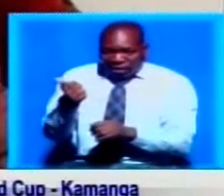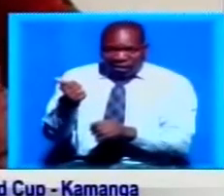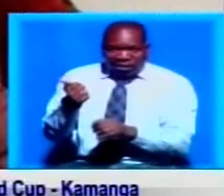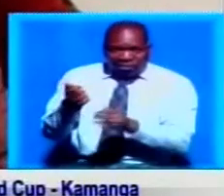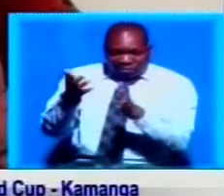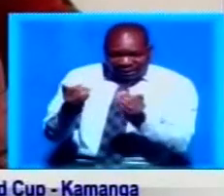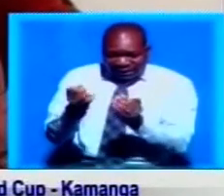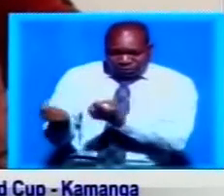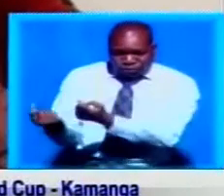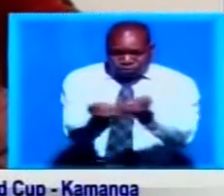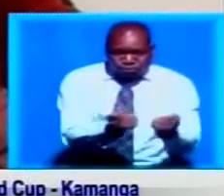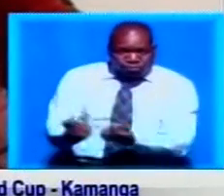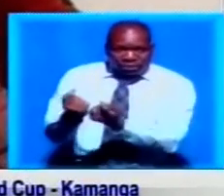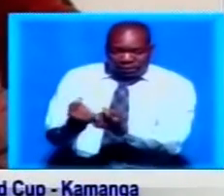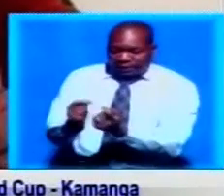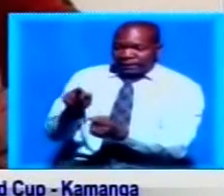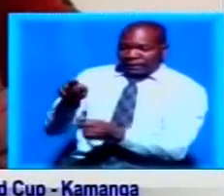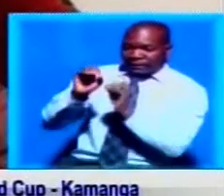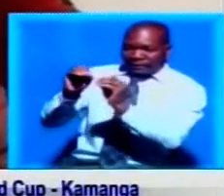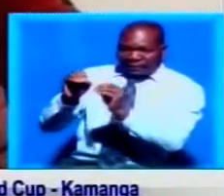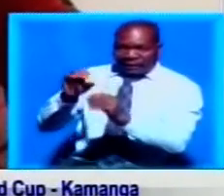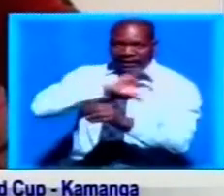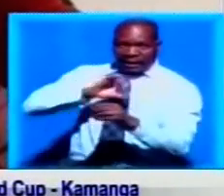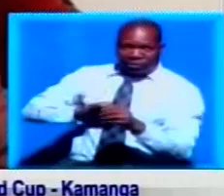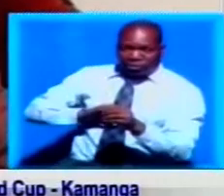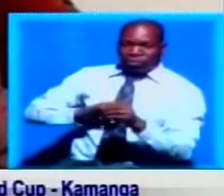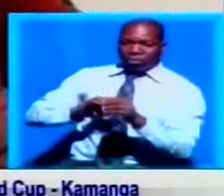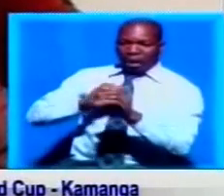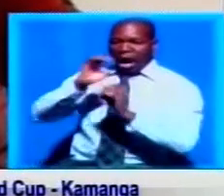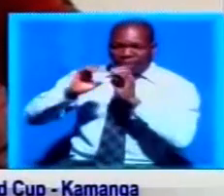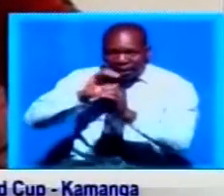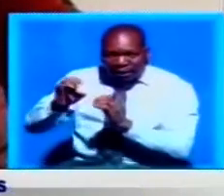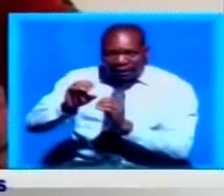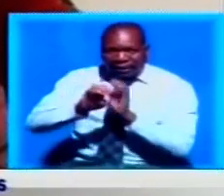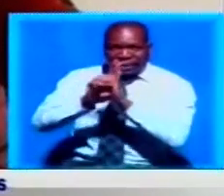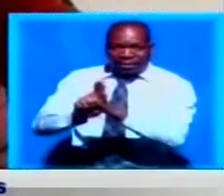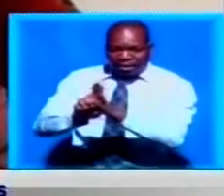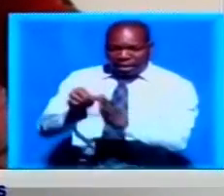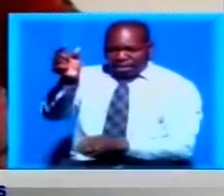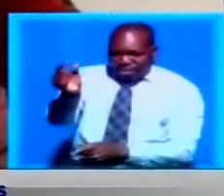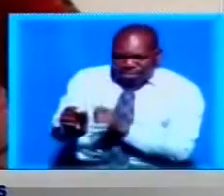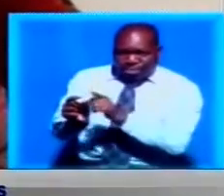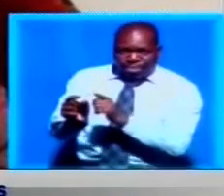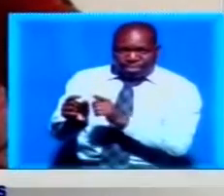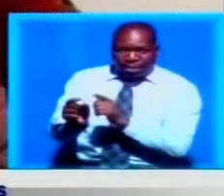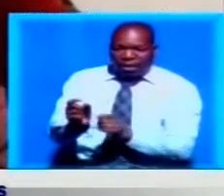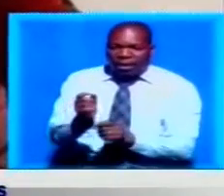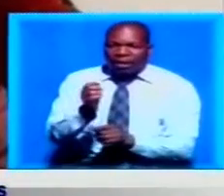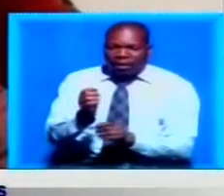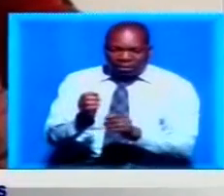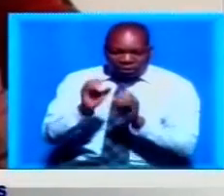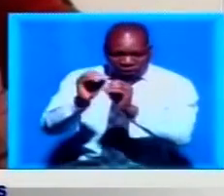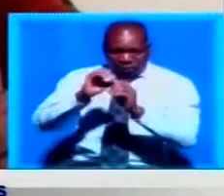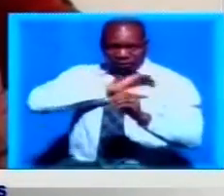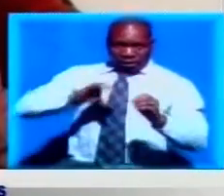create a situation to say the Teaching Council is communicating this. For example, somebody has created a Facebook page for the